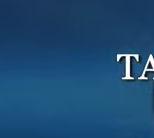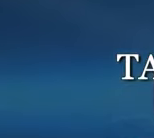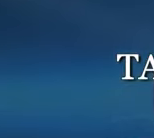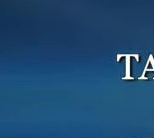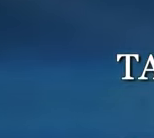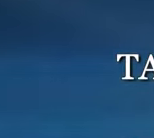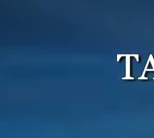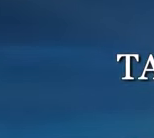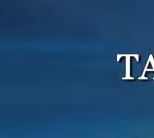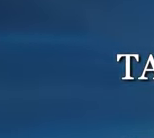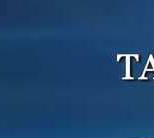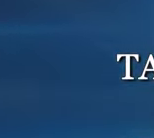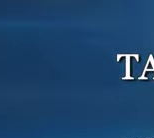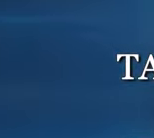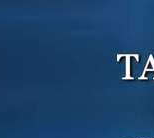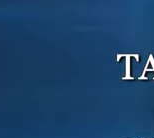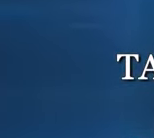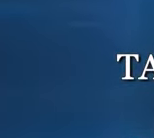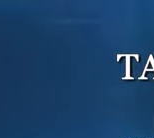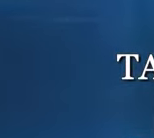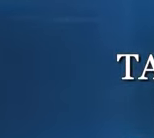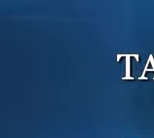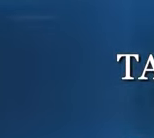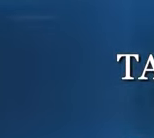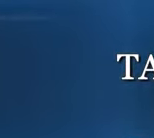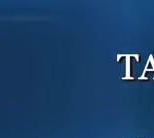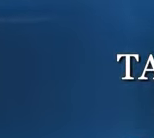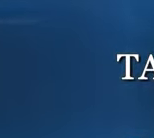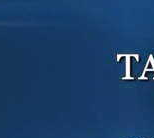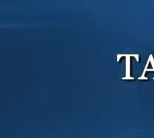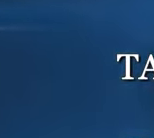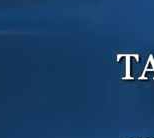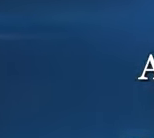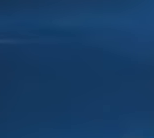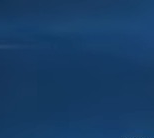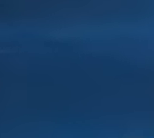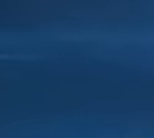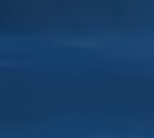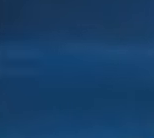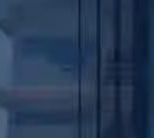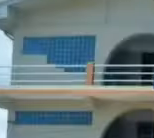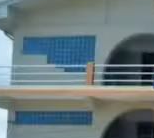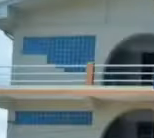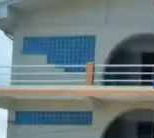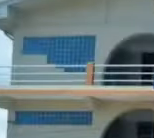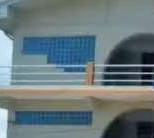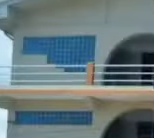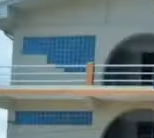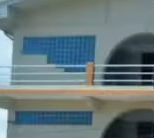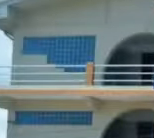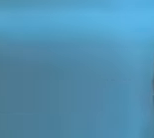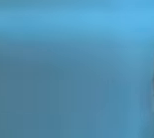He tinted his skies with heavenly hue and framed the worlds with his